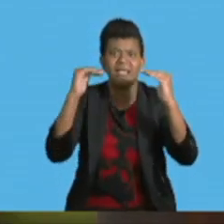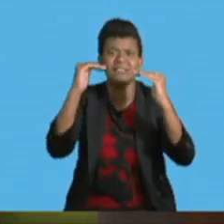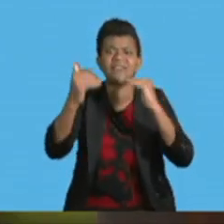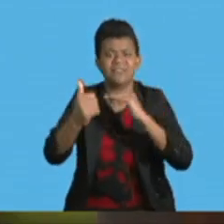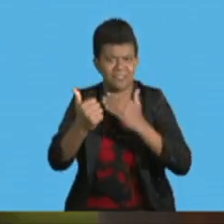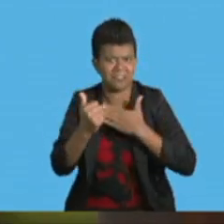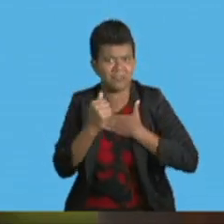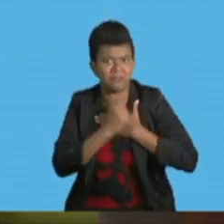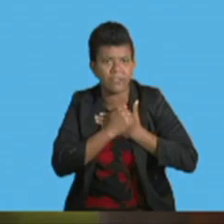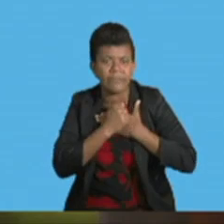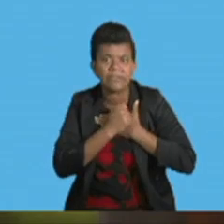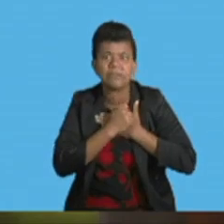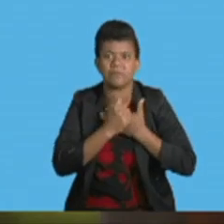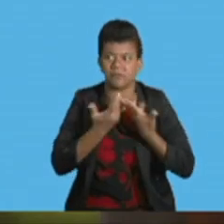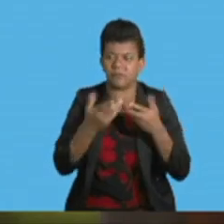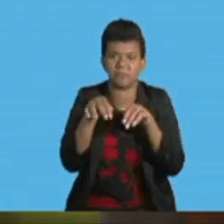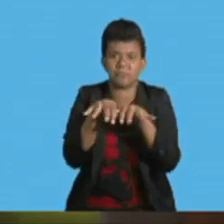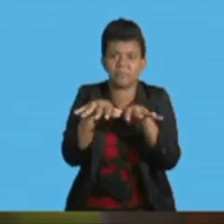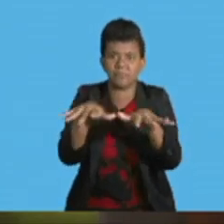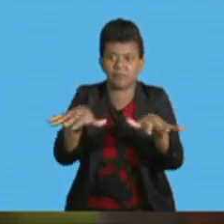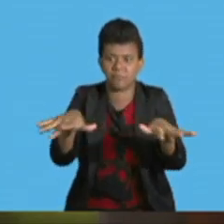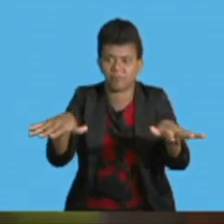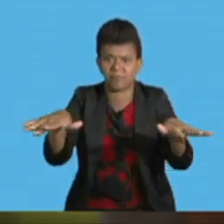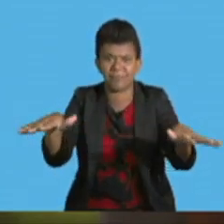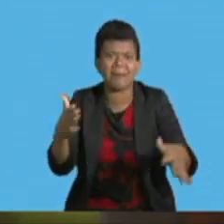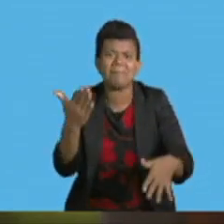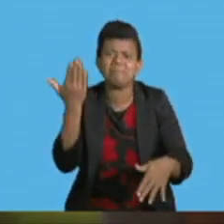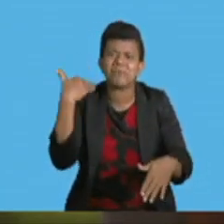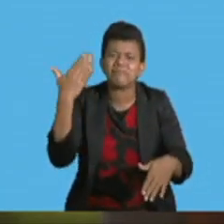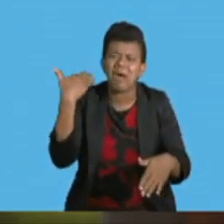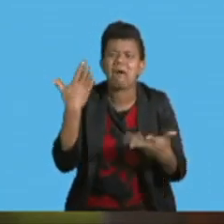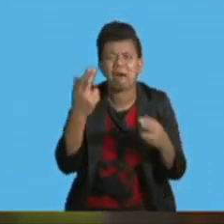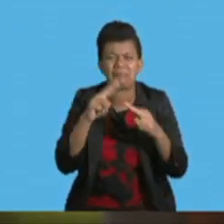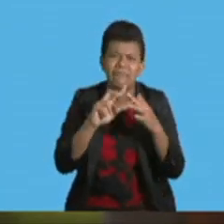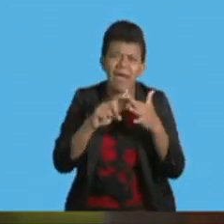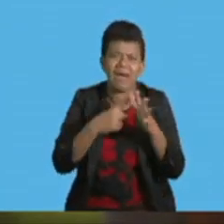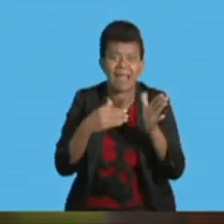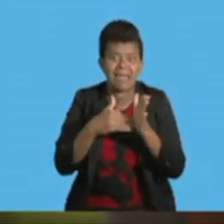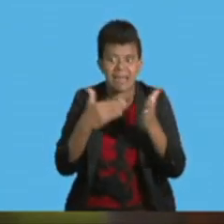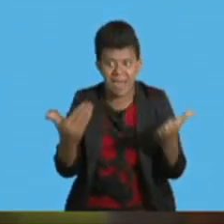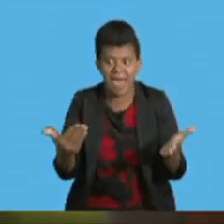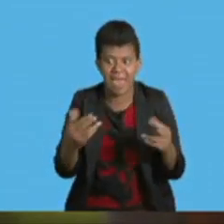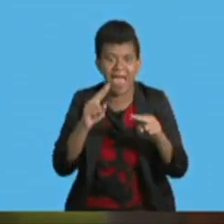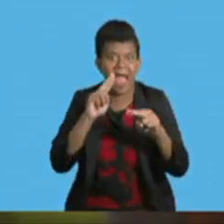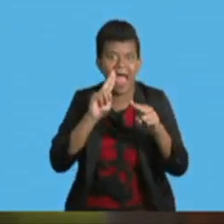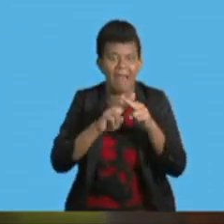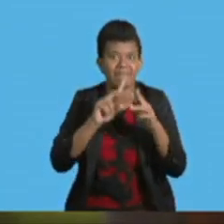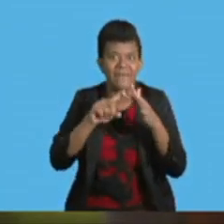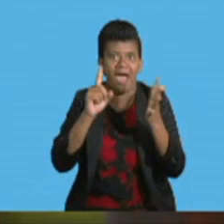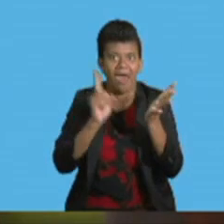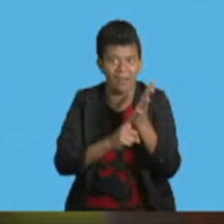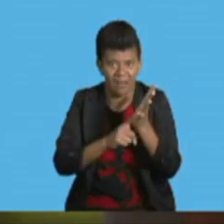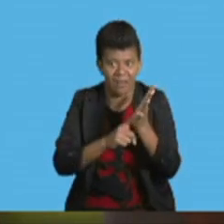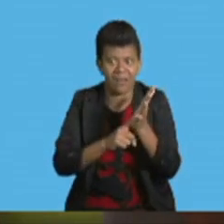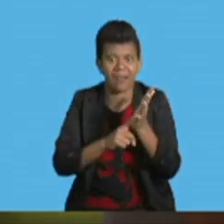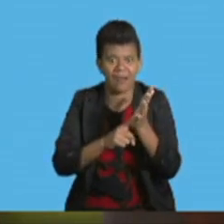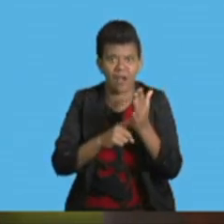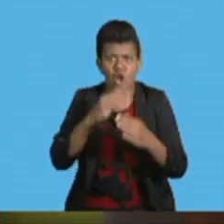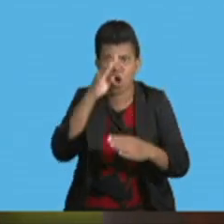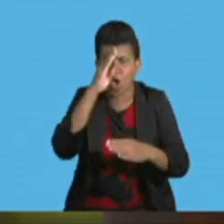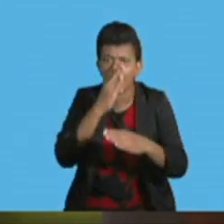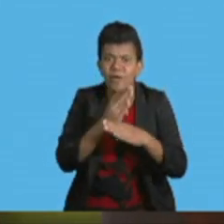supply. EFL is responsible for generation, transmission, and the retail of electricity on the four main islands of